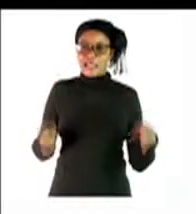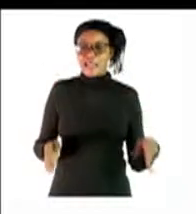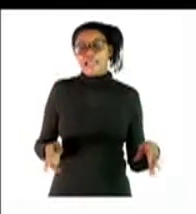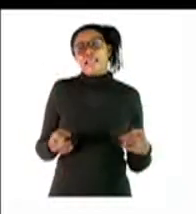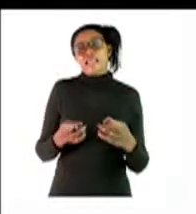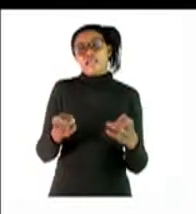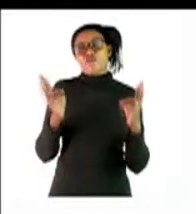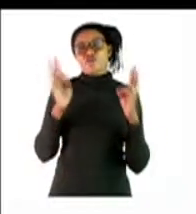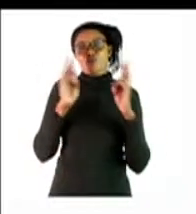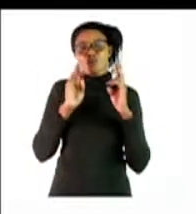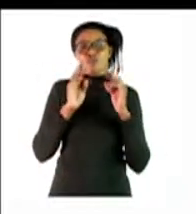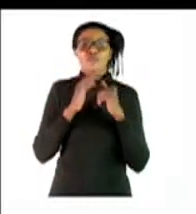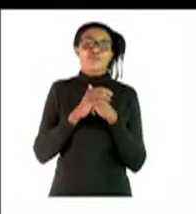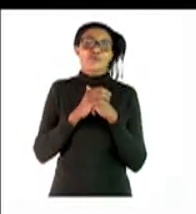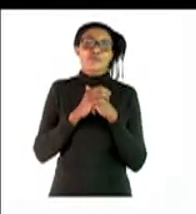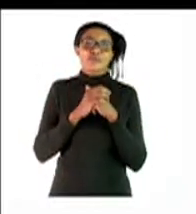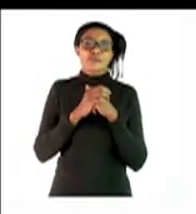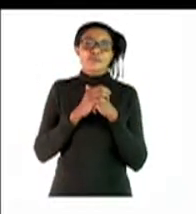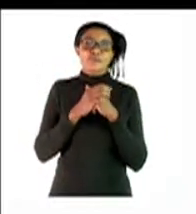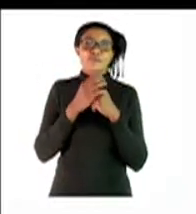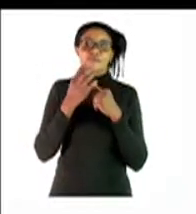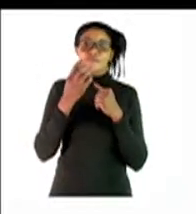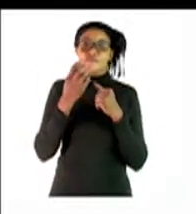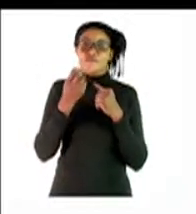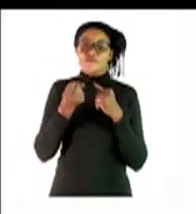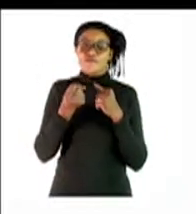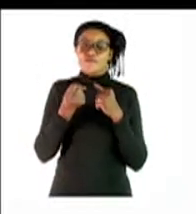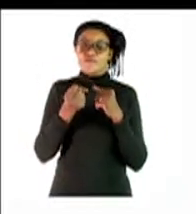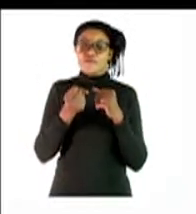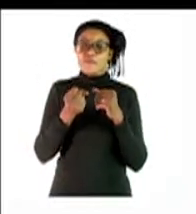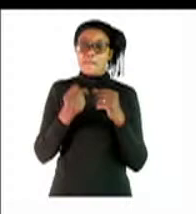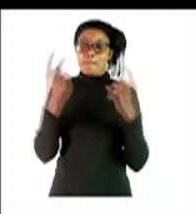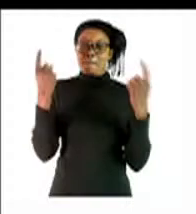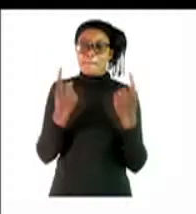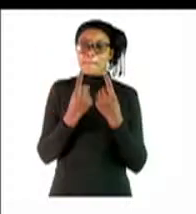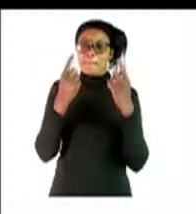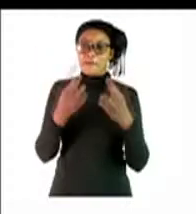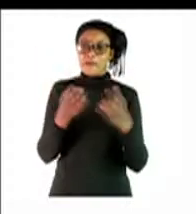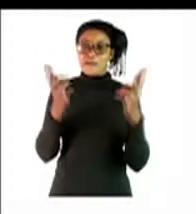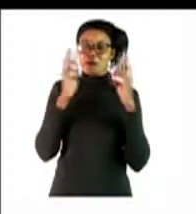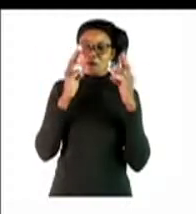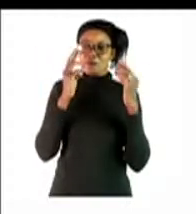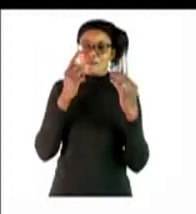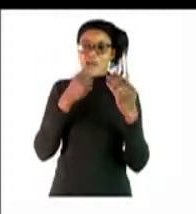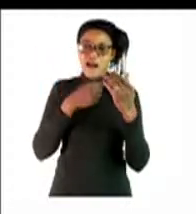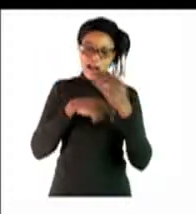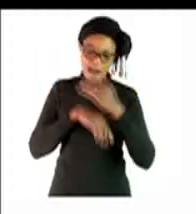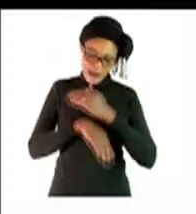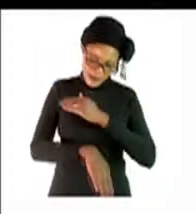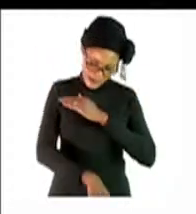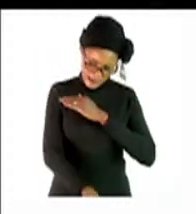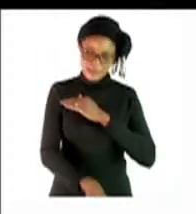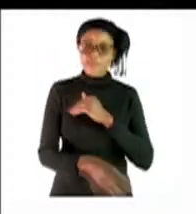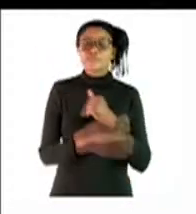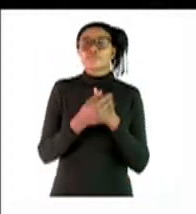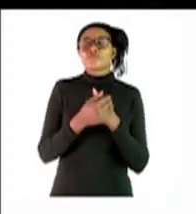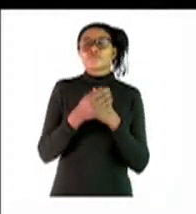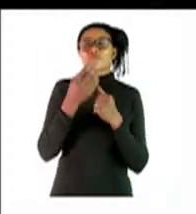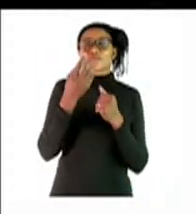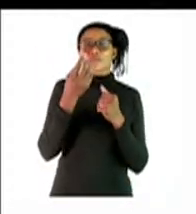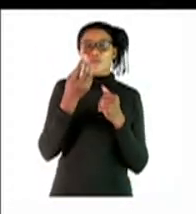room. We have a playroom in the basement. We have